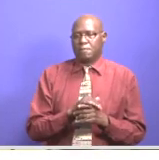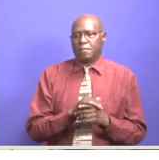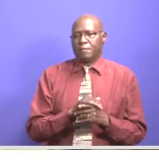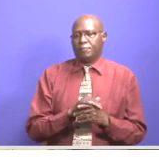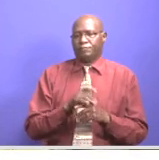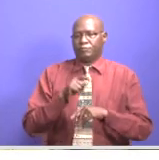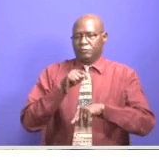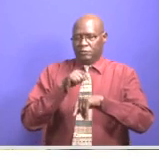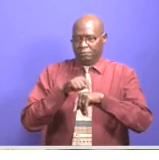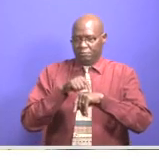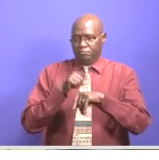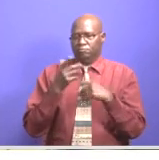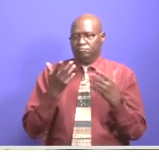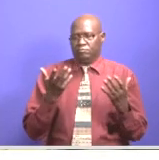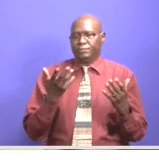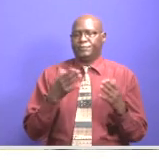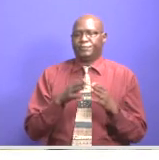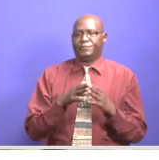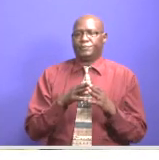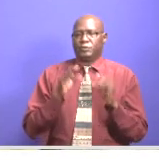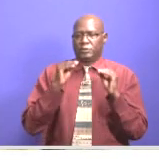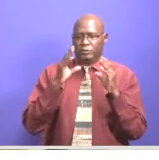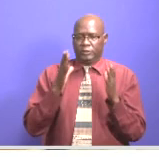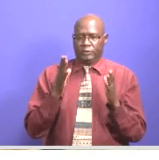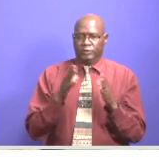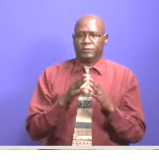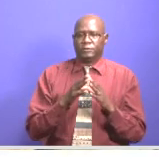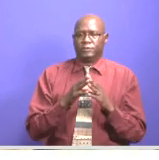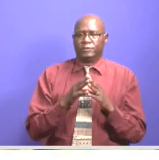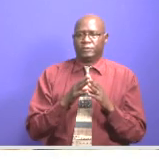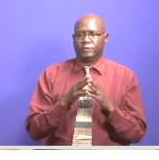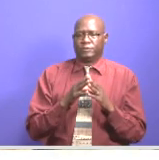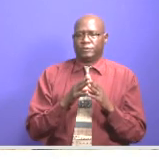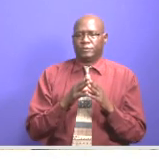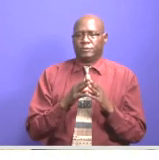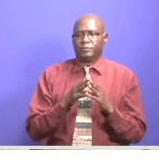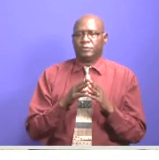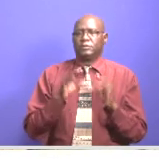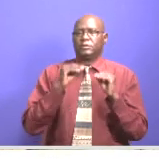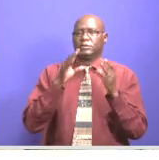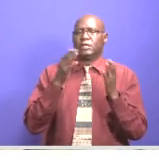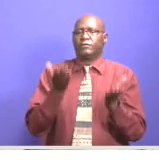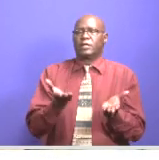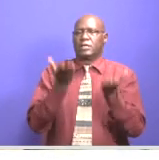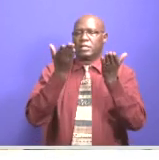comes to the teachers, they have upgraded